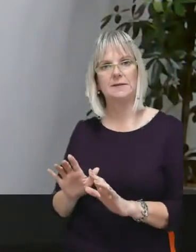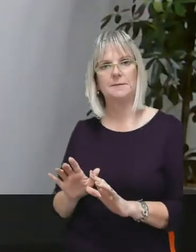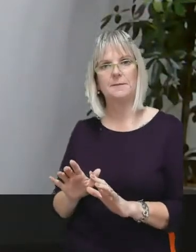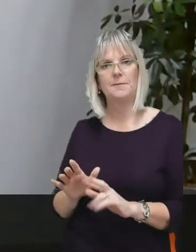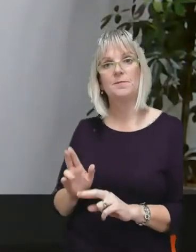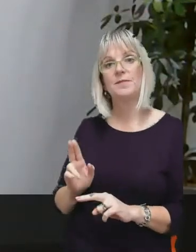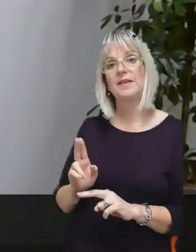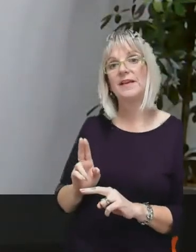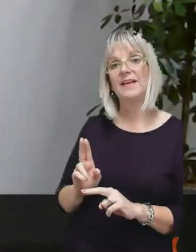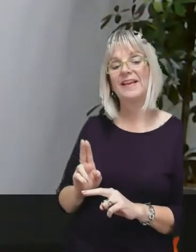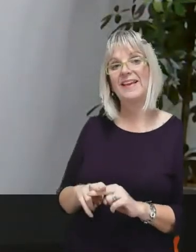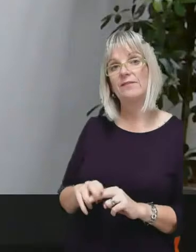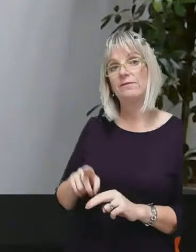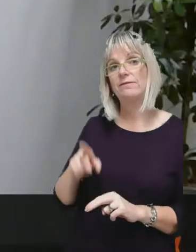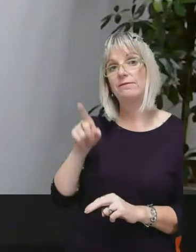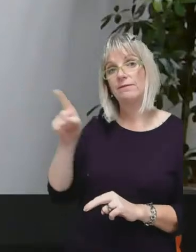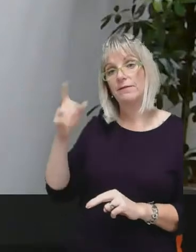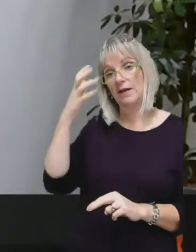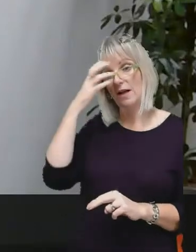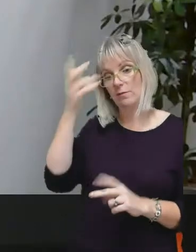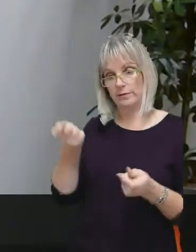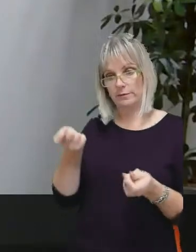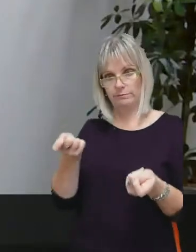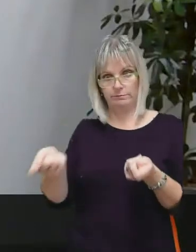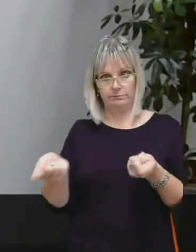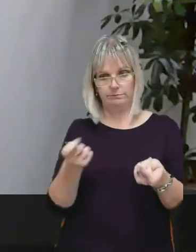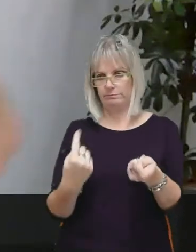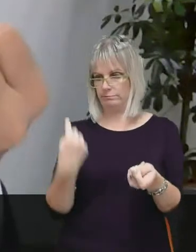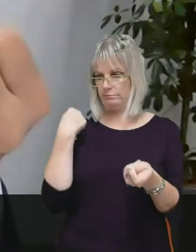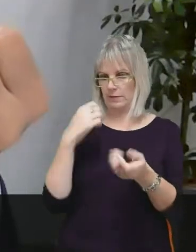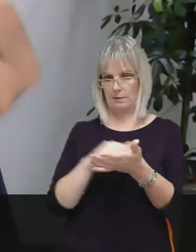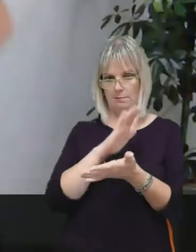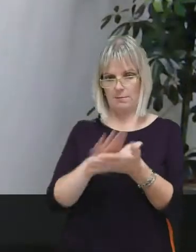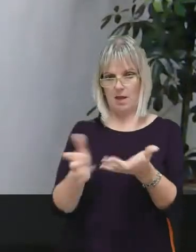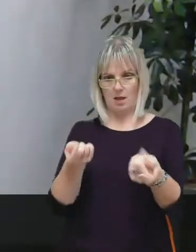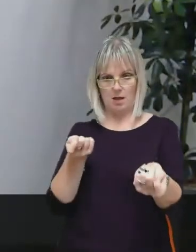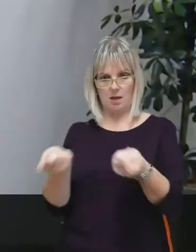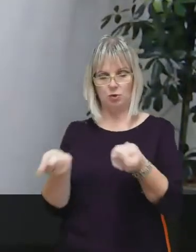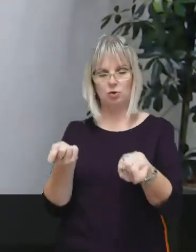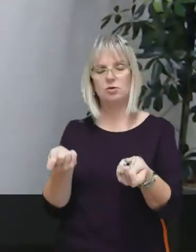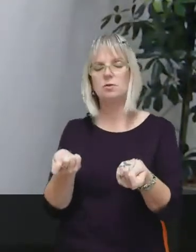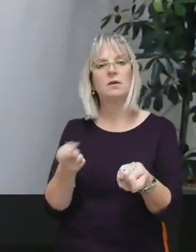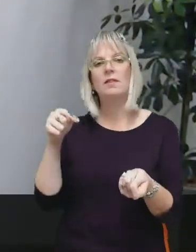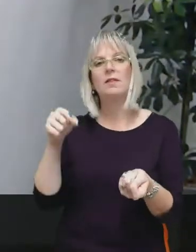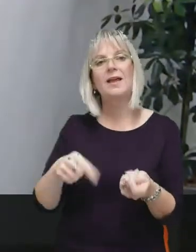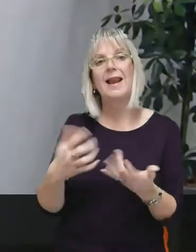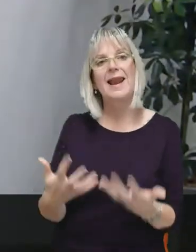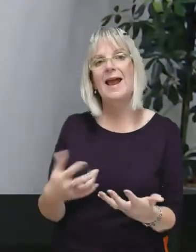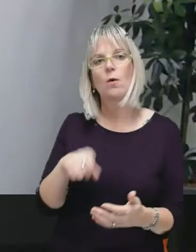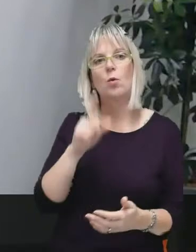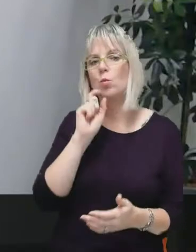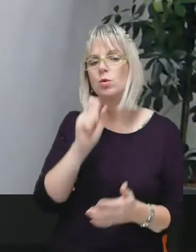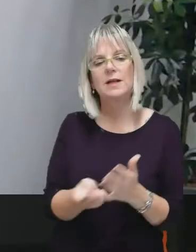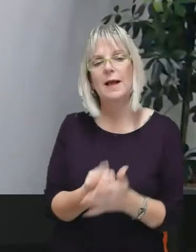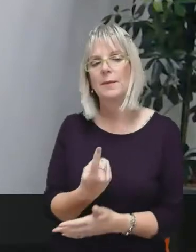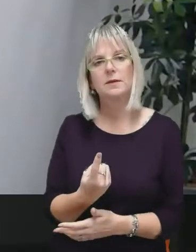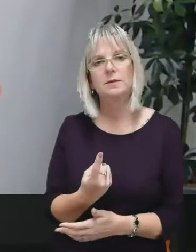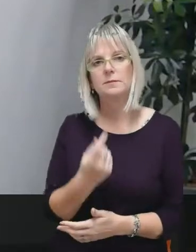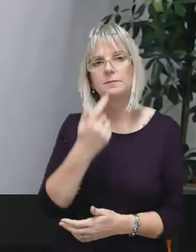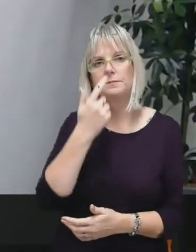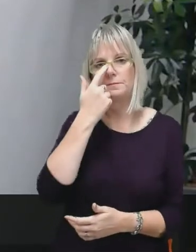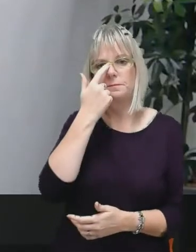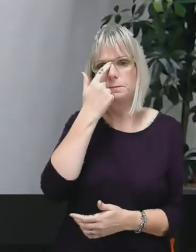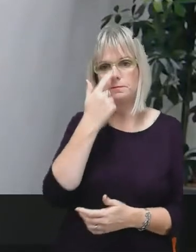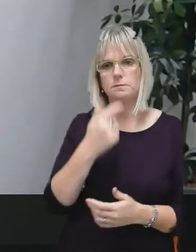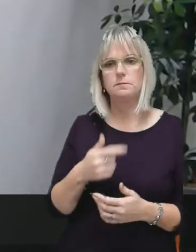come November, which required the government to do another U-turn on the furlough scheme, was going to extend in October, then in